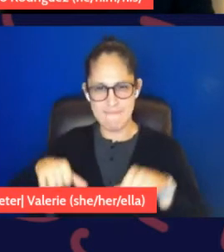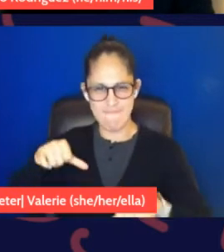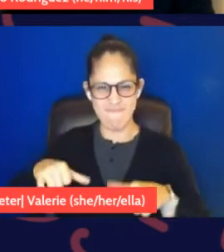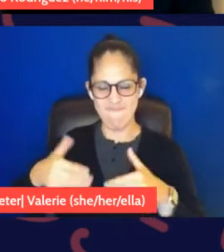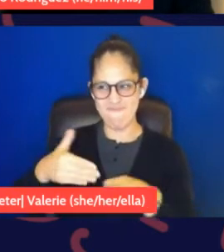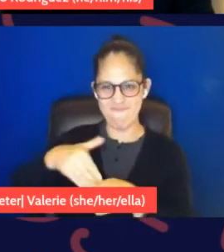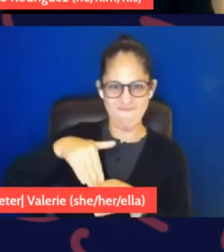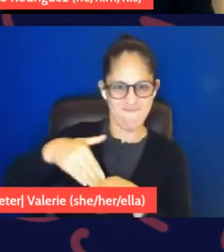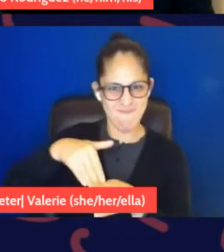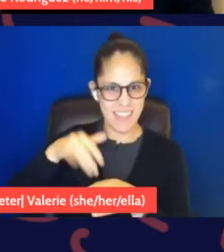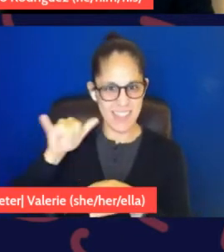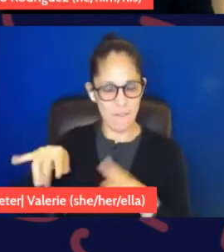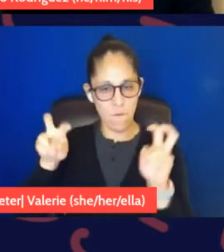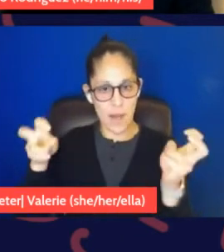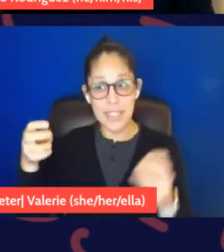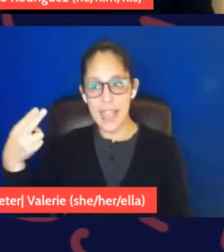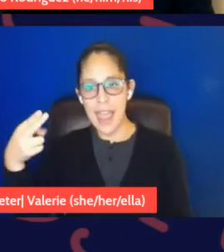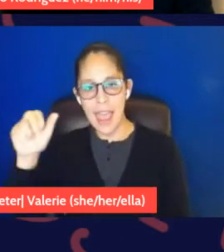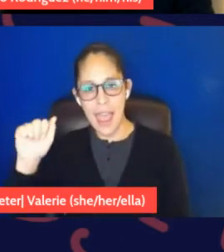be,